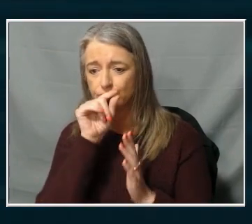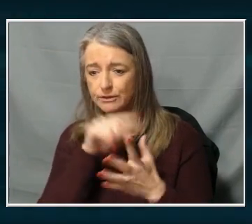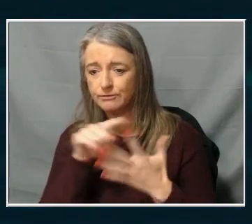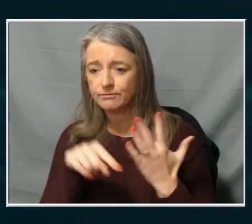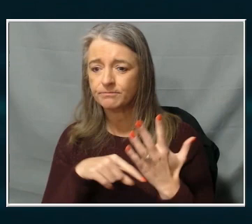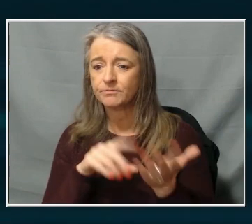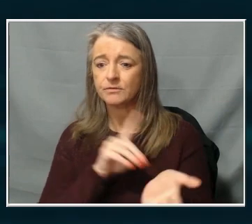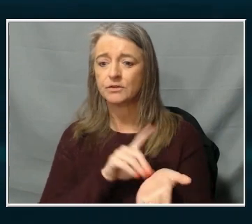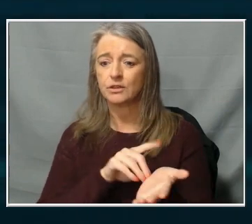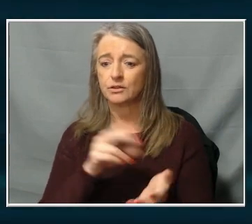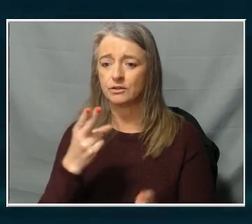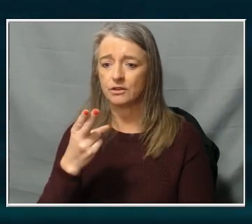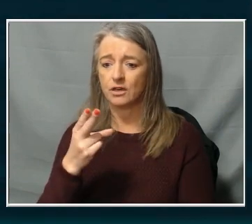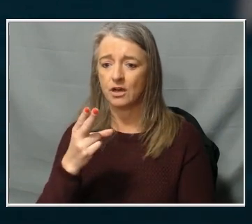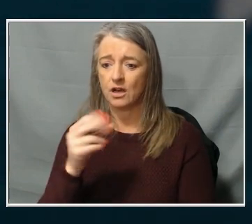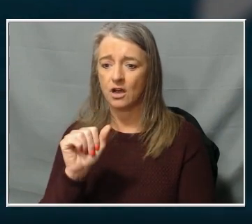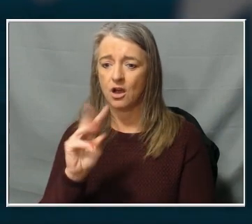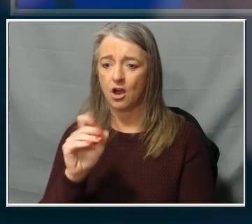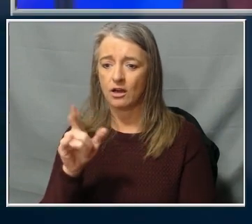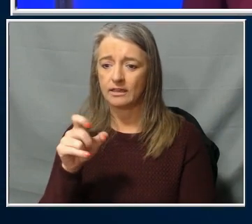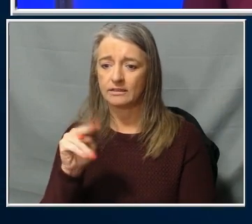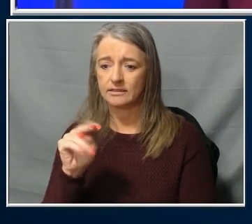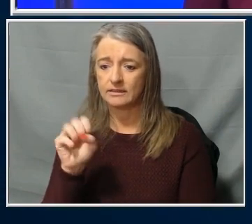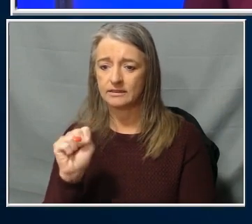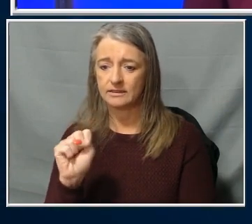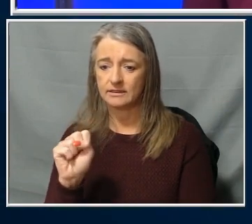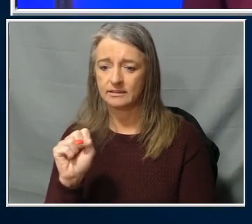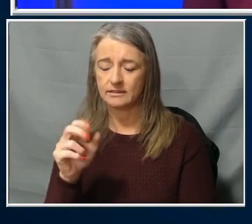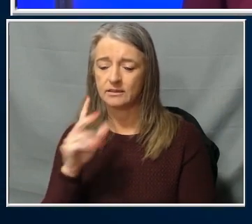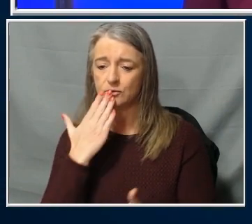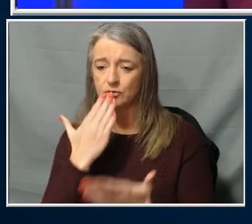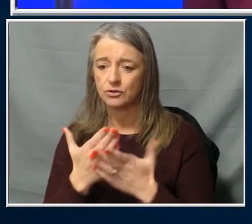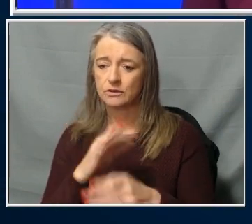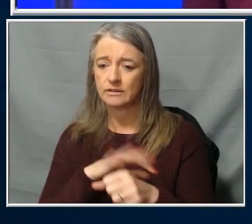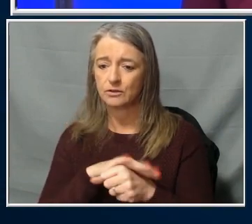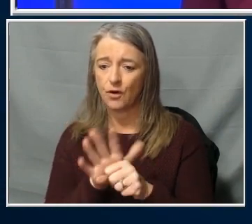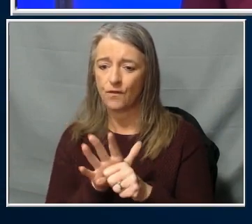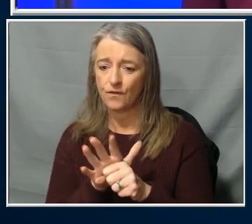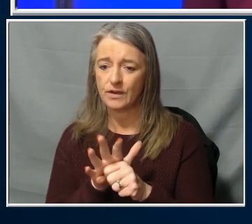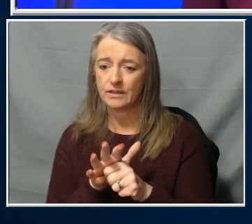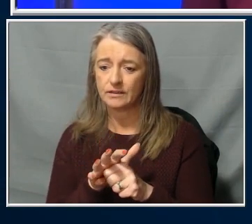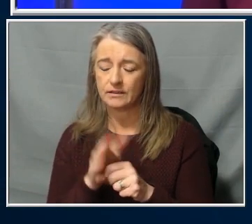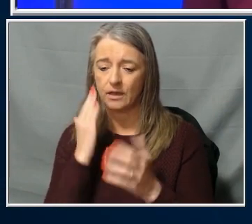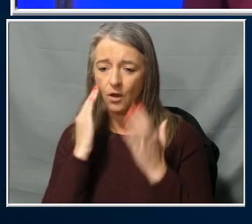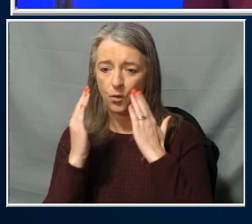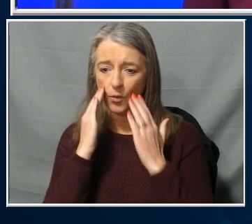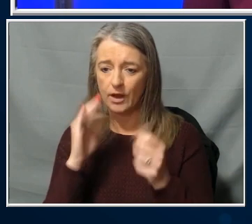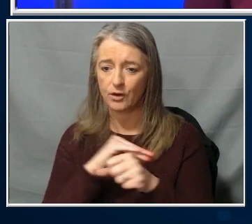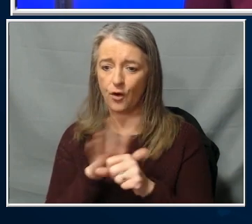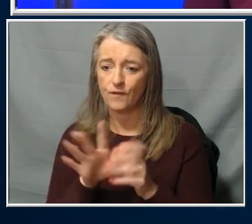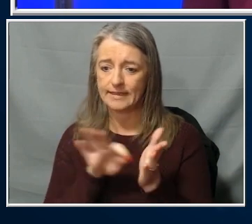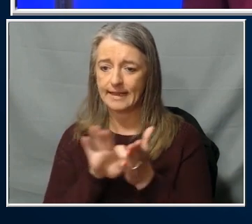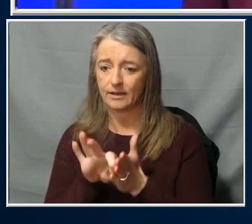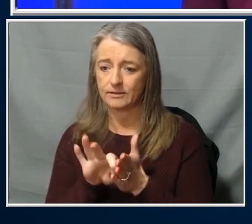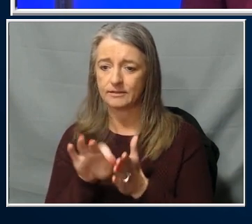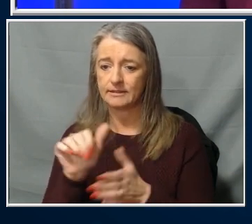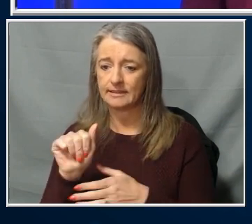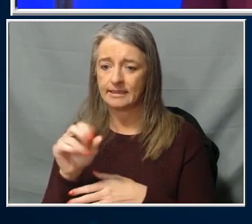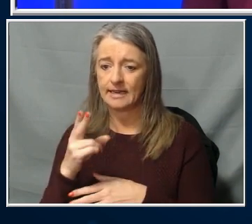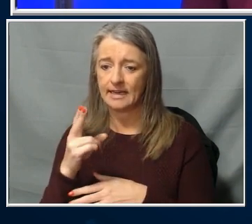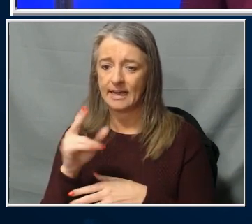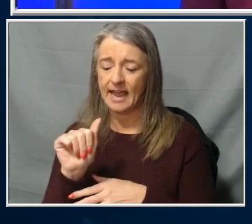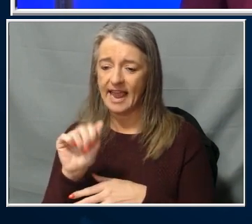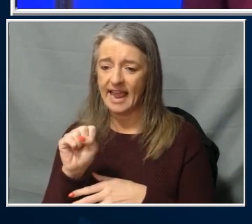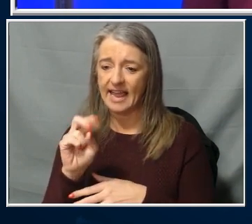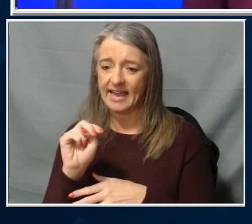of Infection Prevention and Control. Always a good day, a good Monday to start out with a where are they now, right? Yes. Ashlyn is kind of a